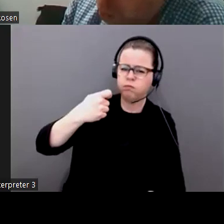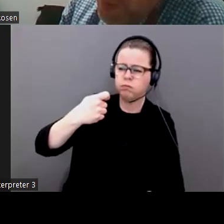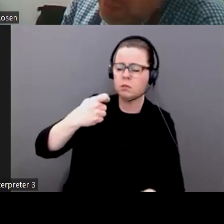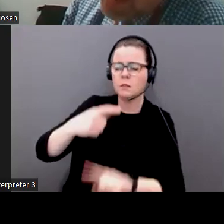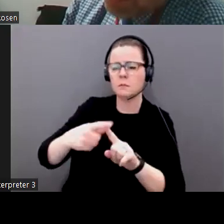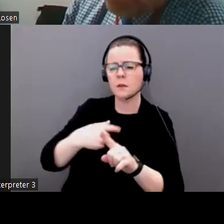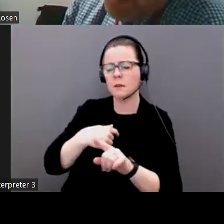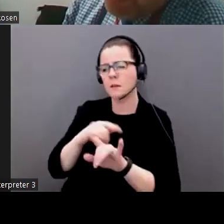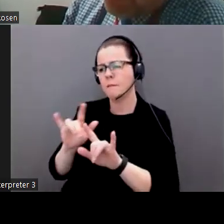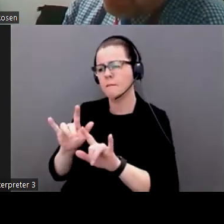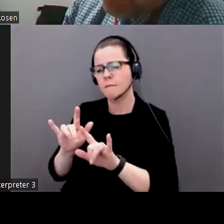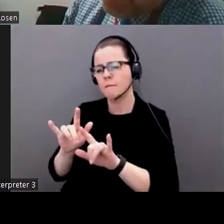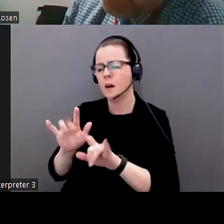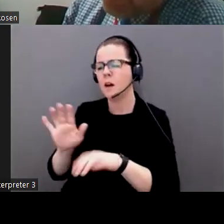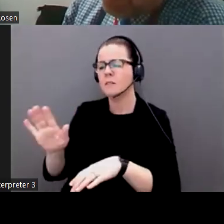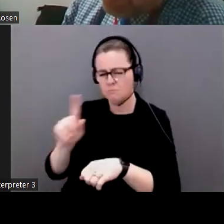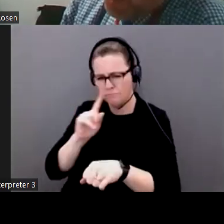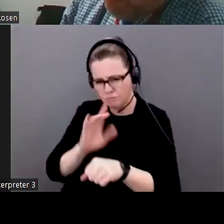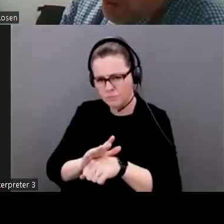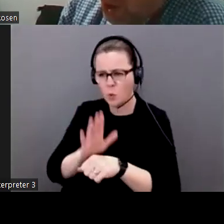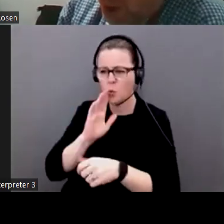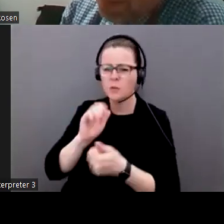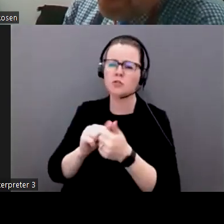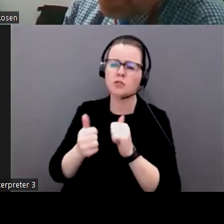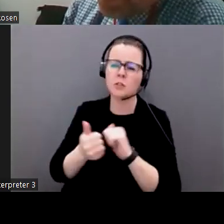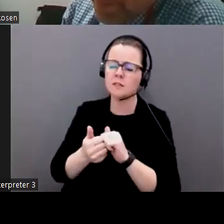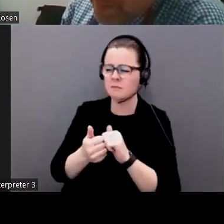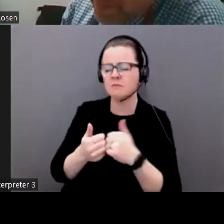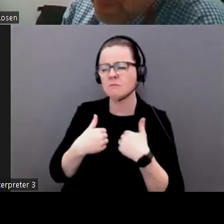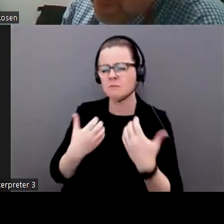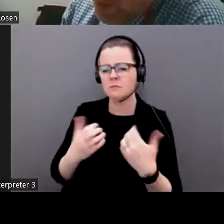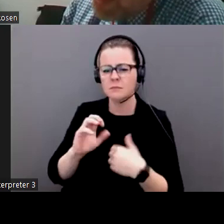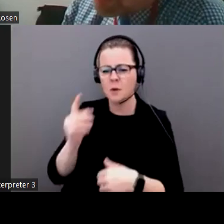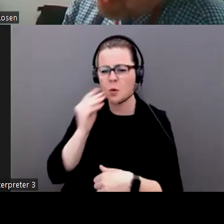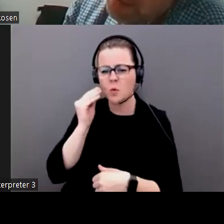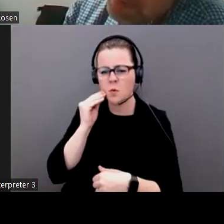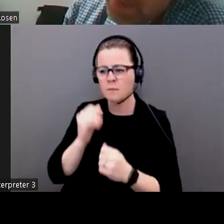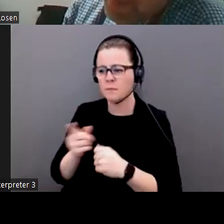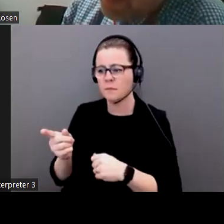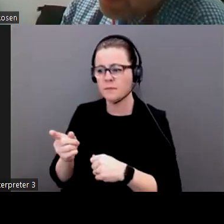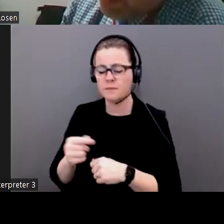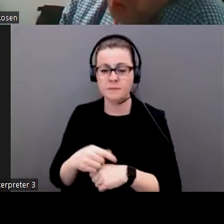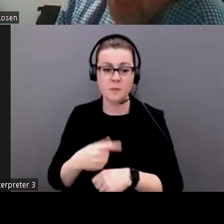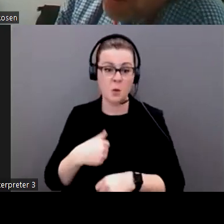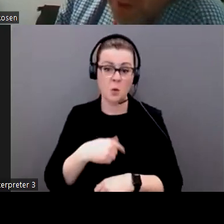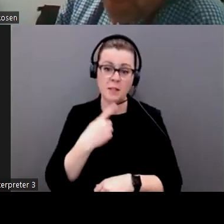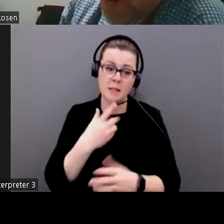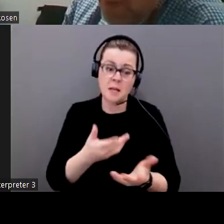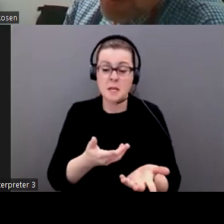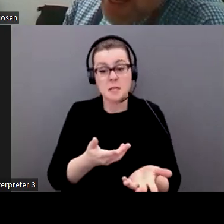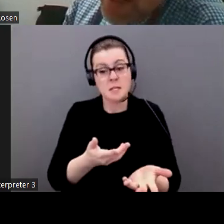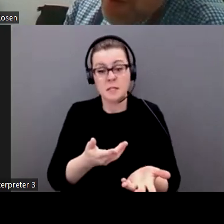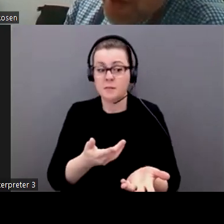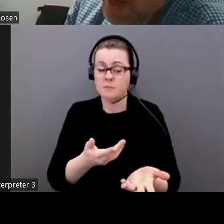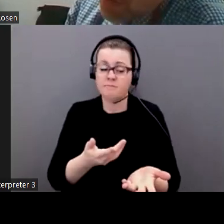he told me he was going to change. And I want to go home. We say, we're open 24